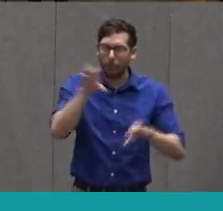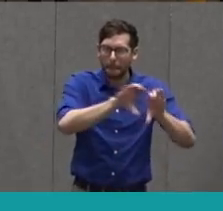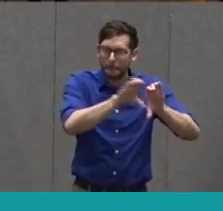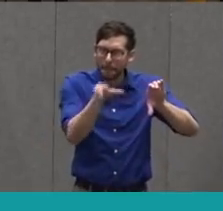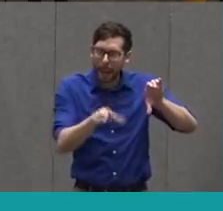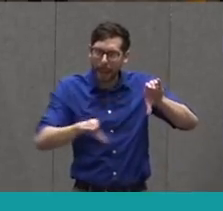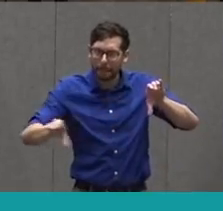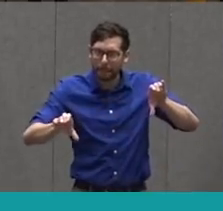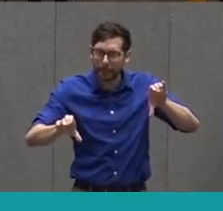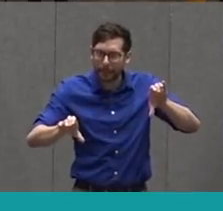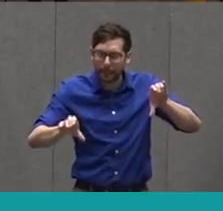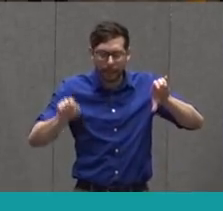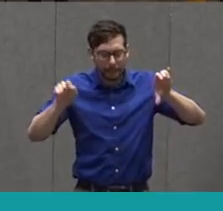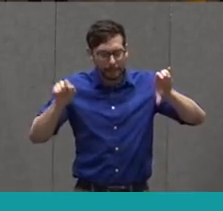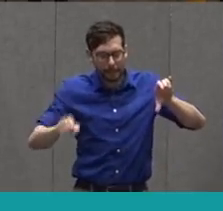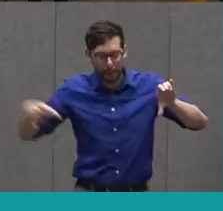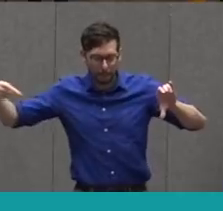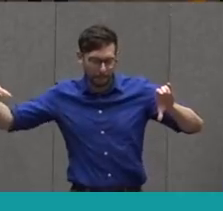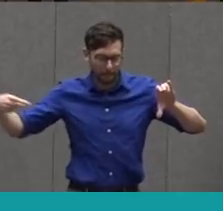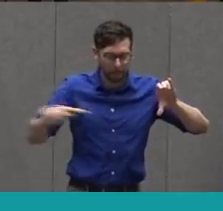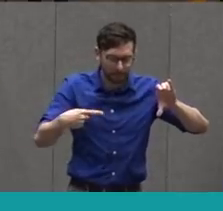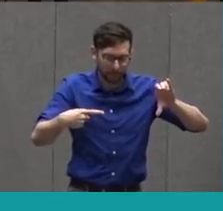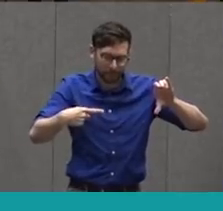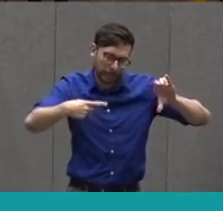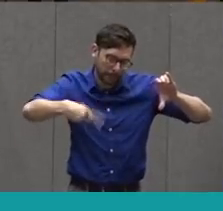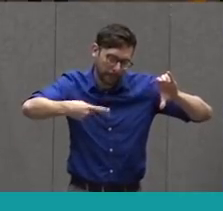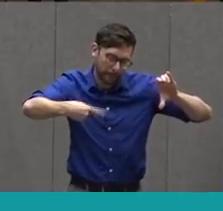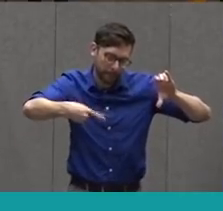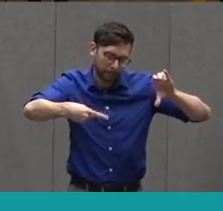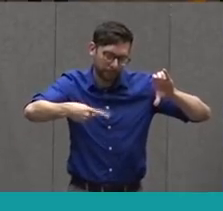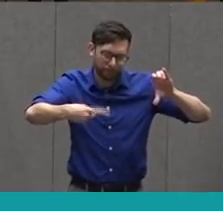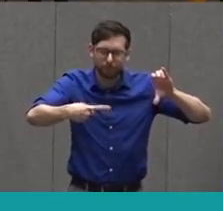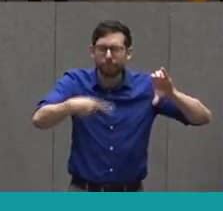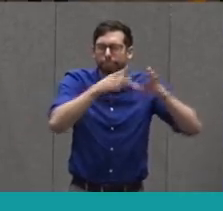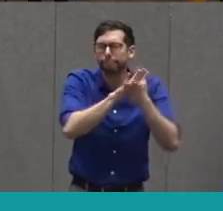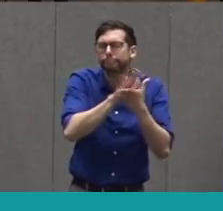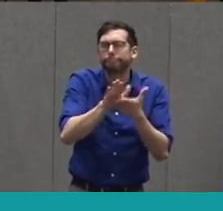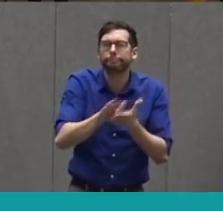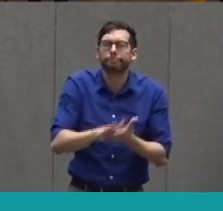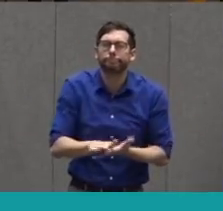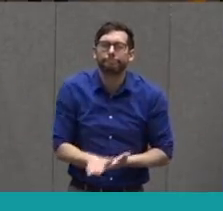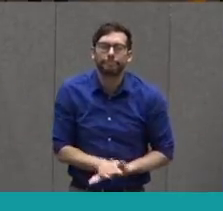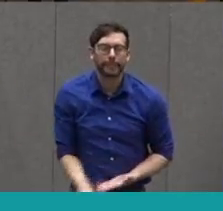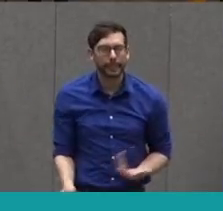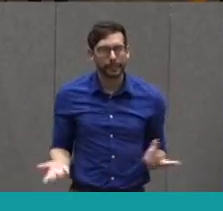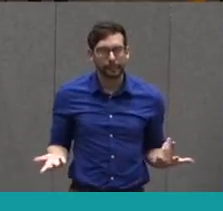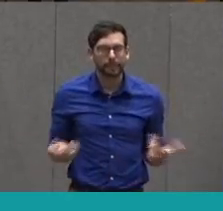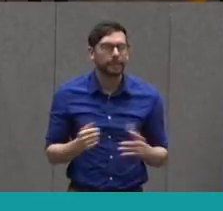and clean it out. So let's see. When I touch this,